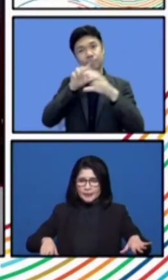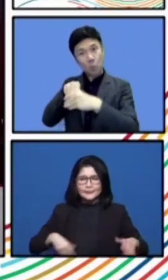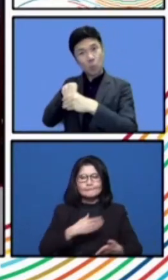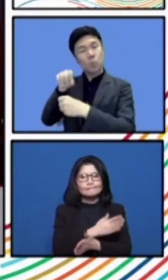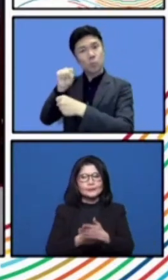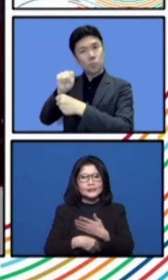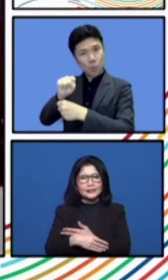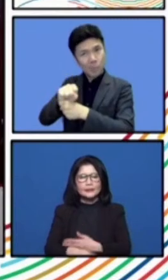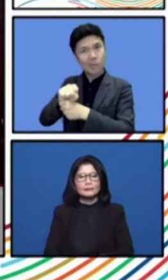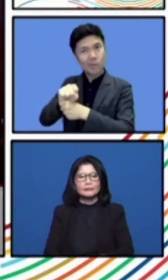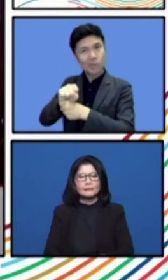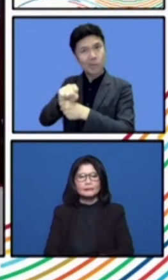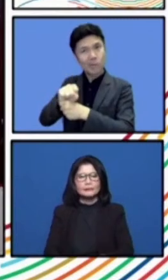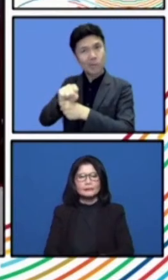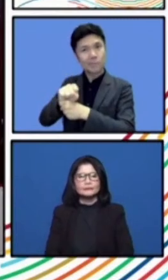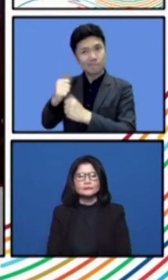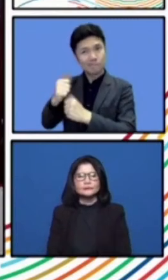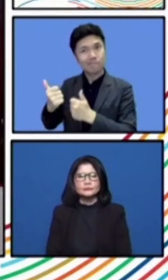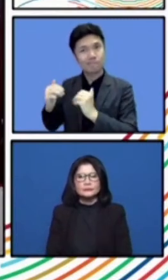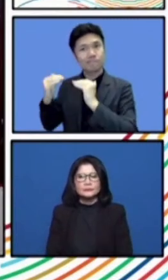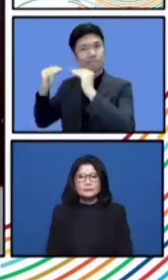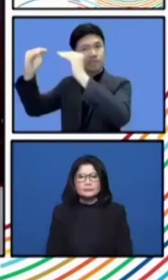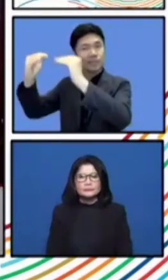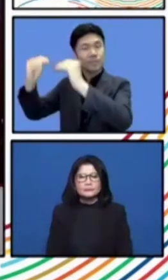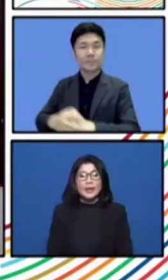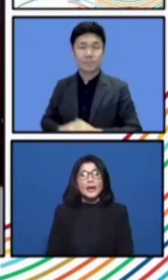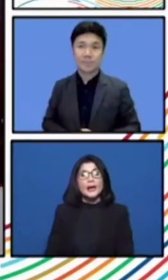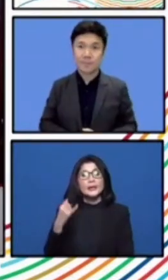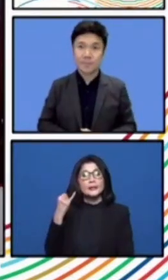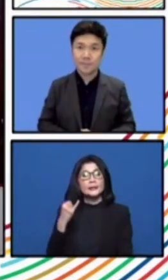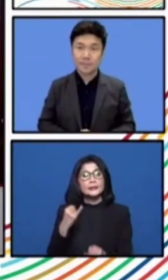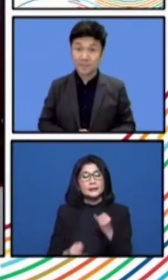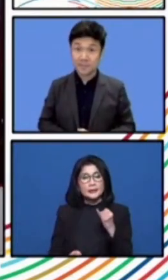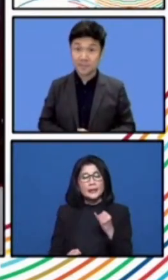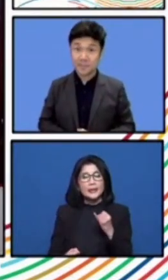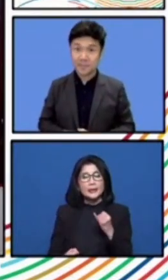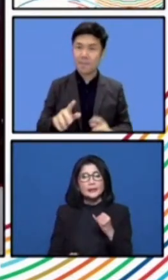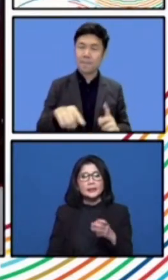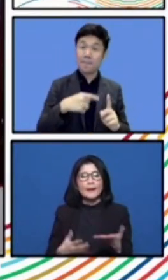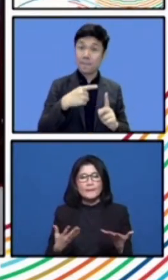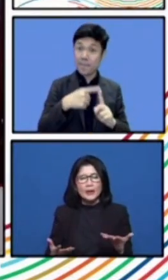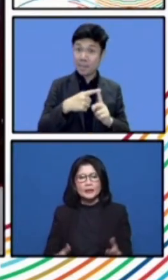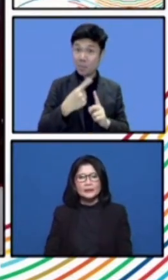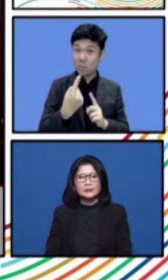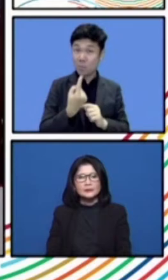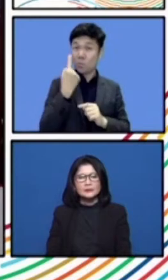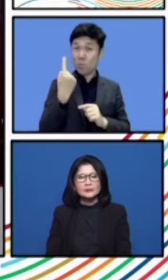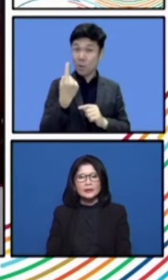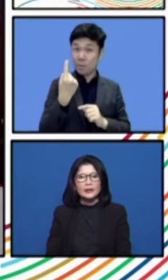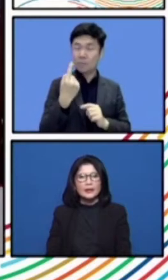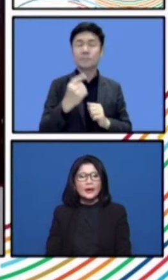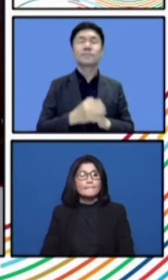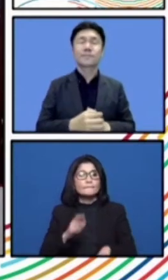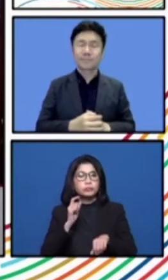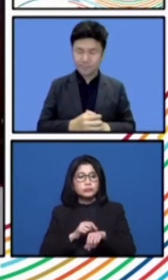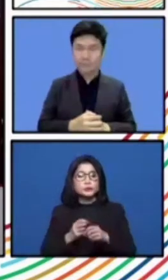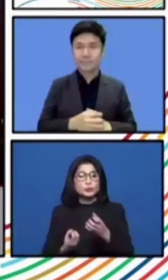my last point I'd like to share is when establishing database